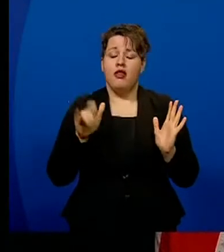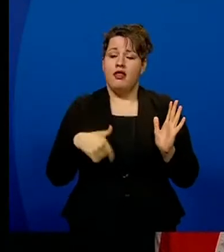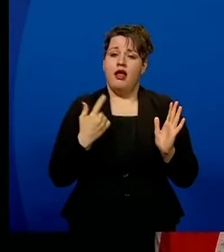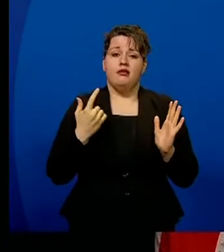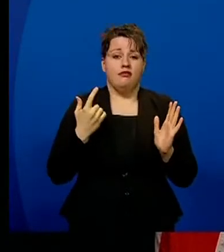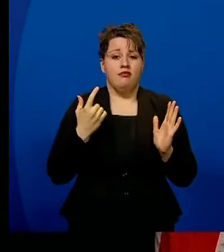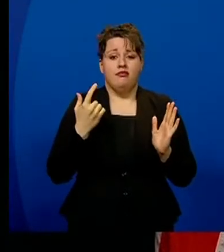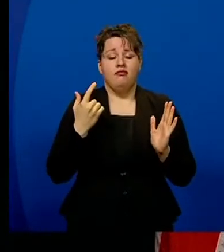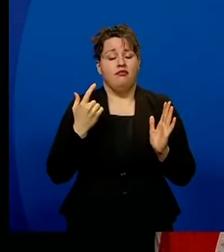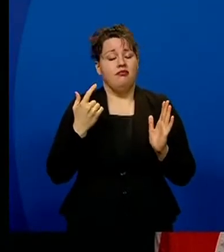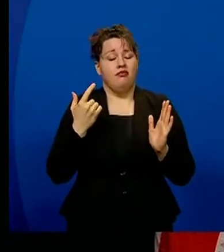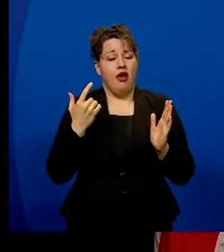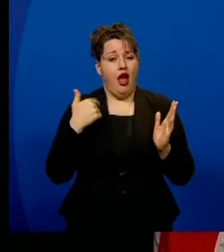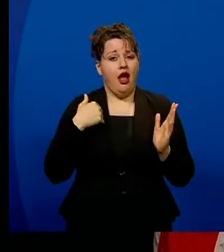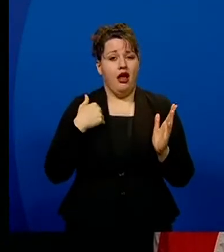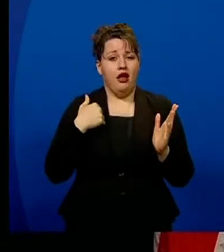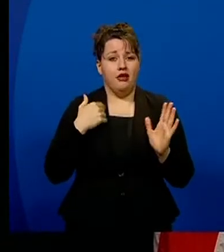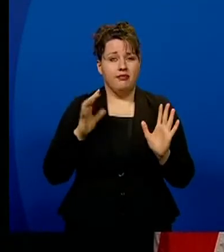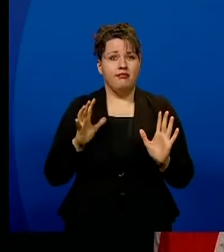to also